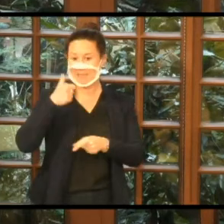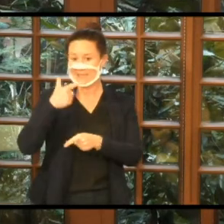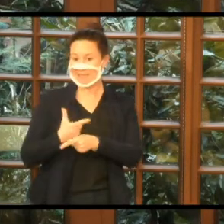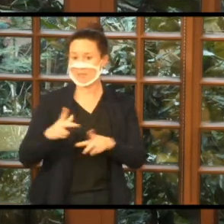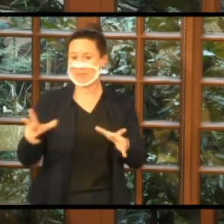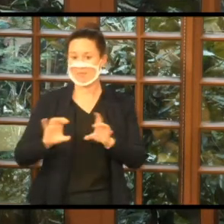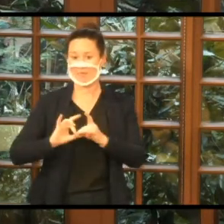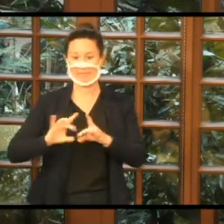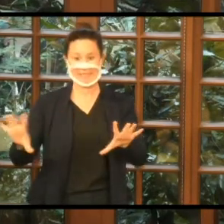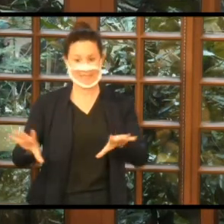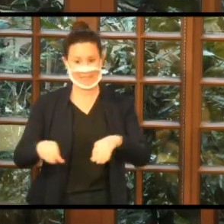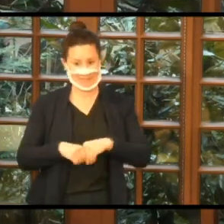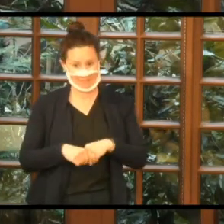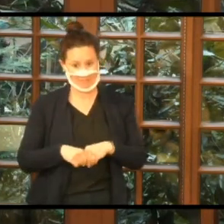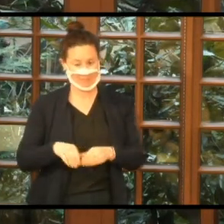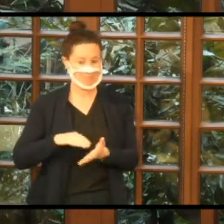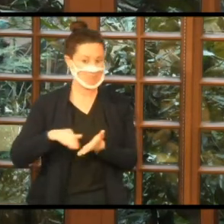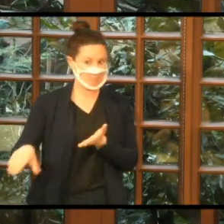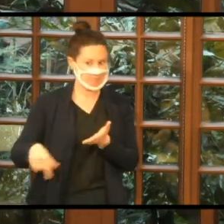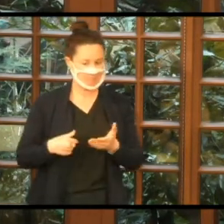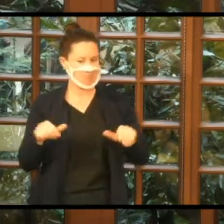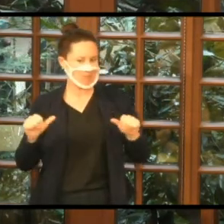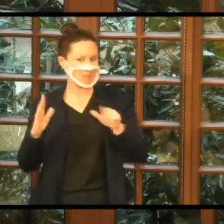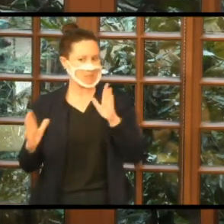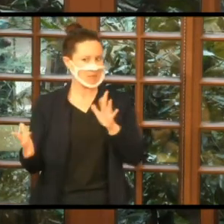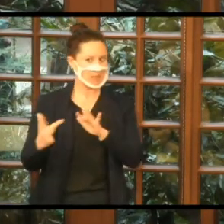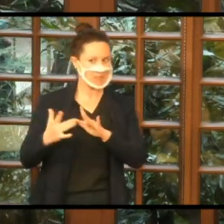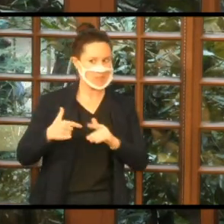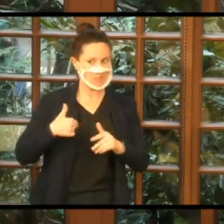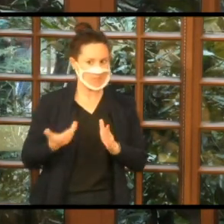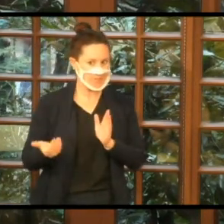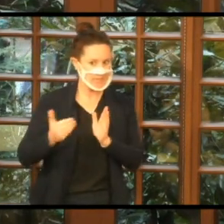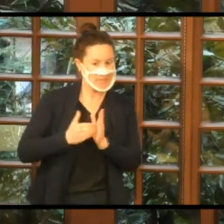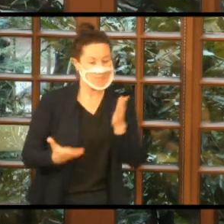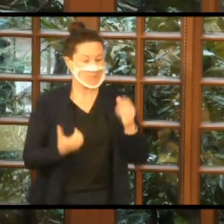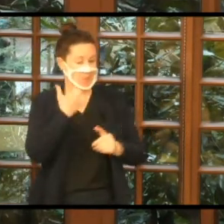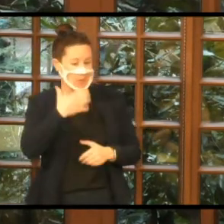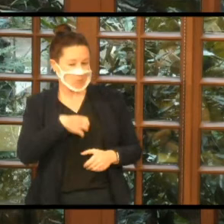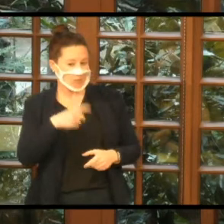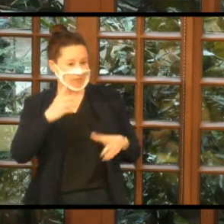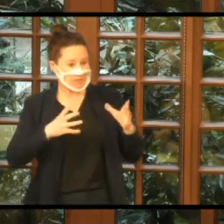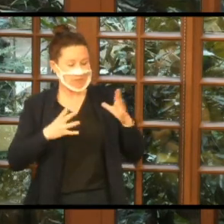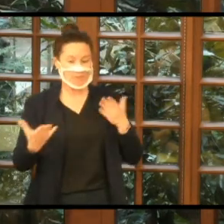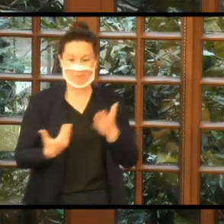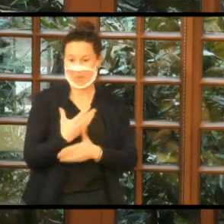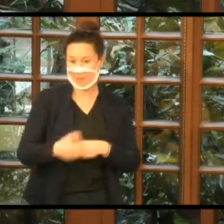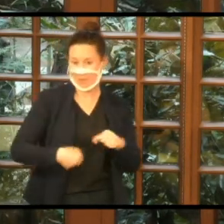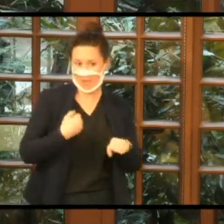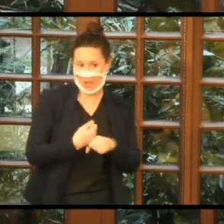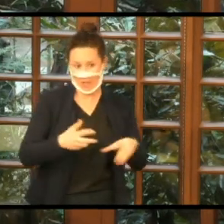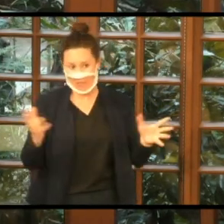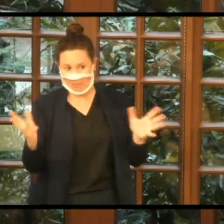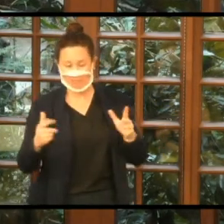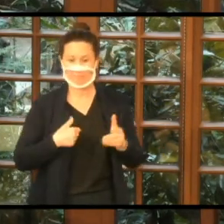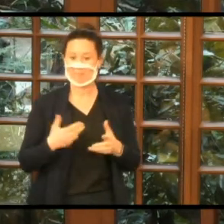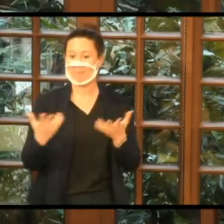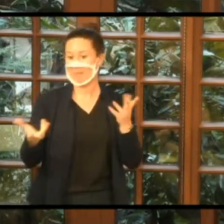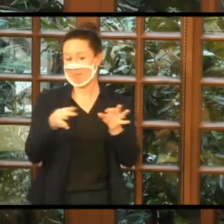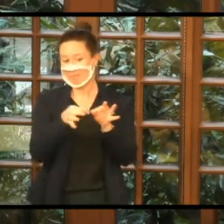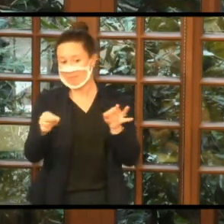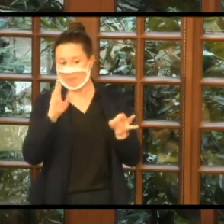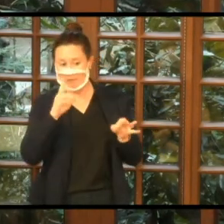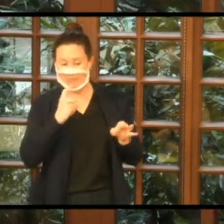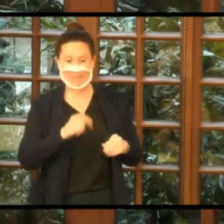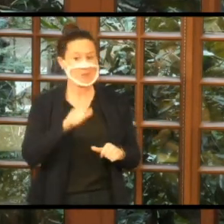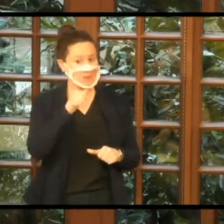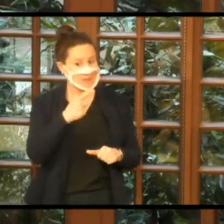been released. It was possible she might try to get in touch with me, warm wishes for the holidays and a happy new year. The subject line might have read, "Don't say we